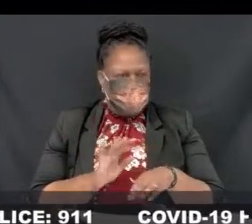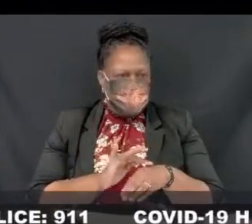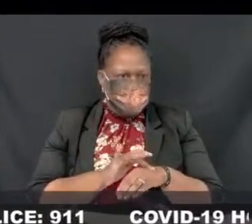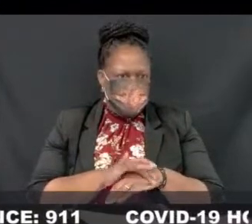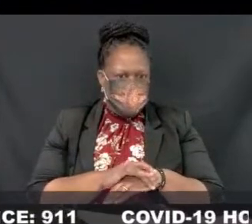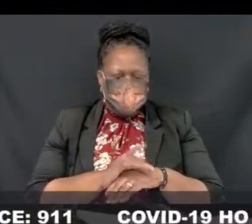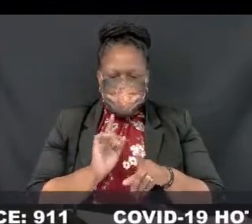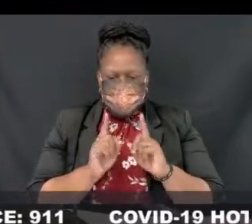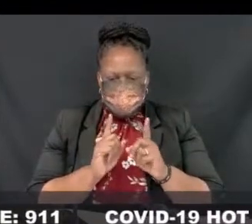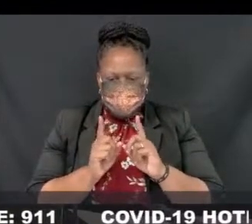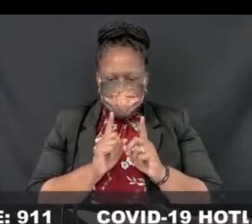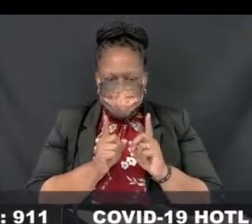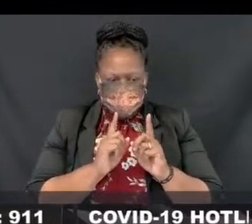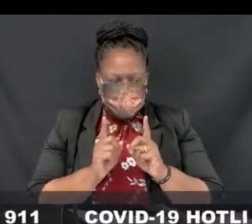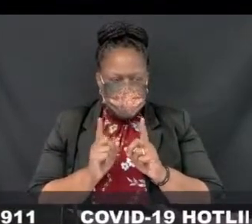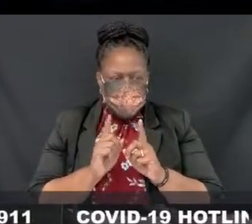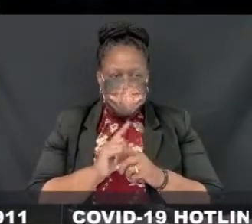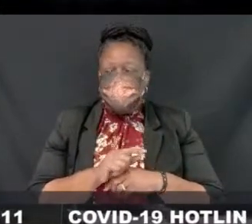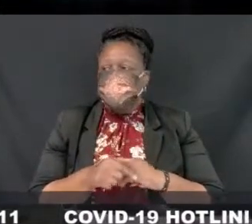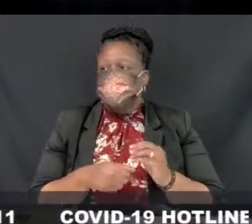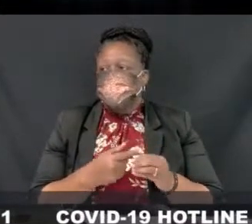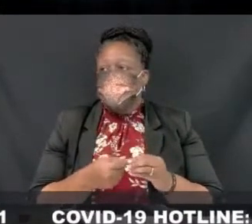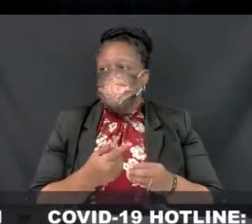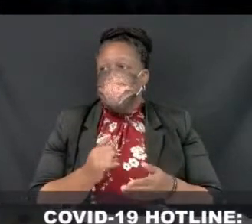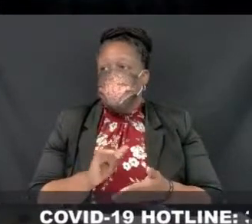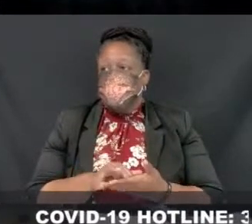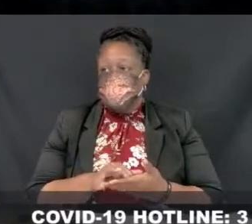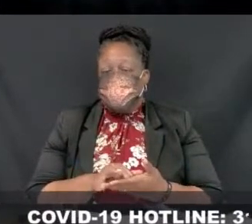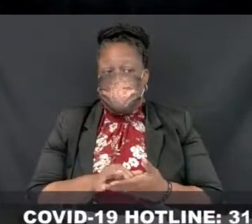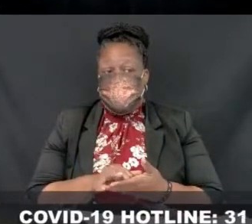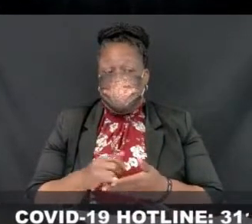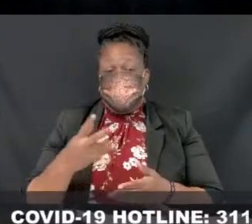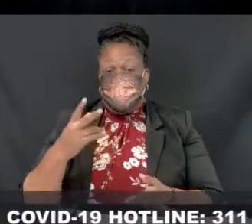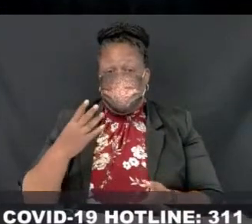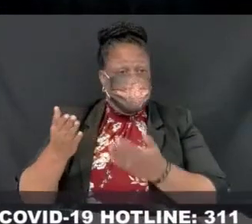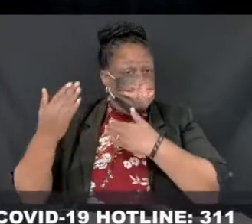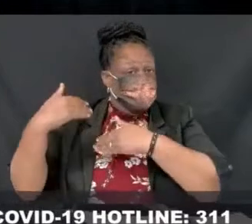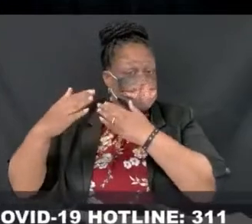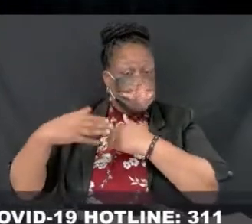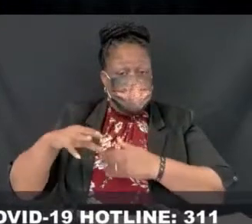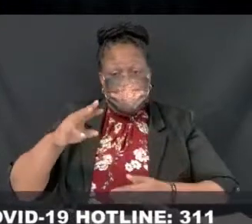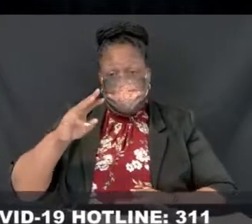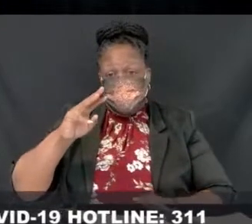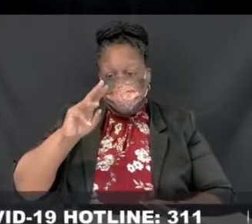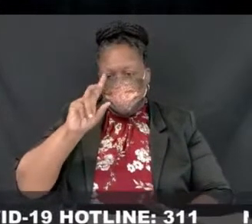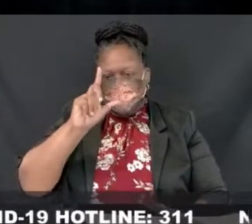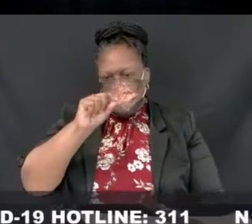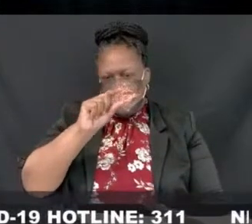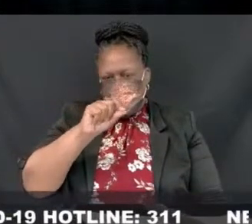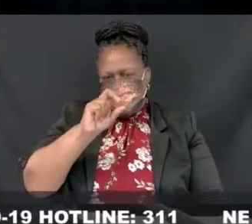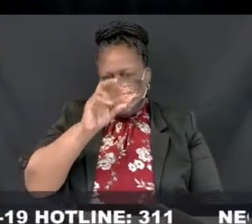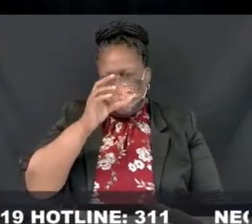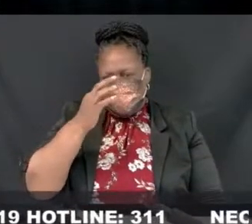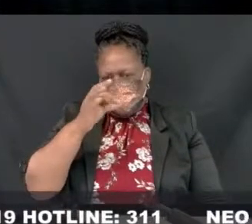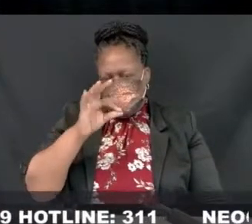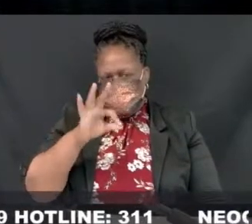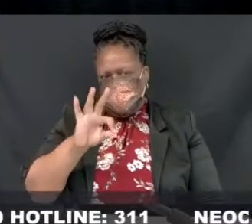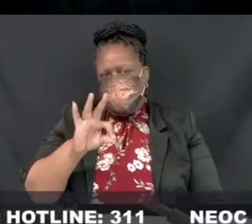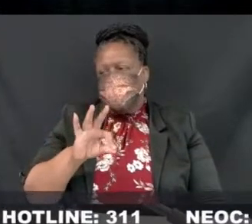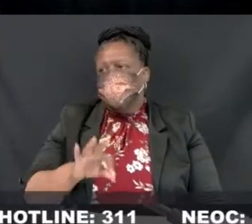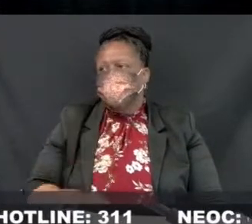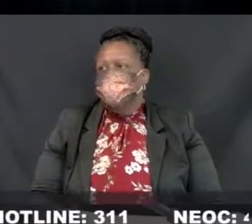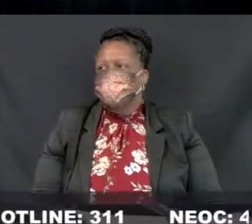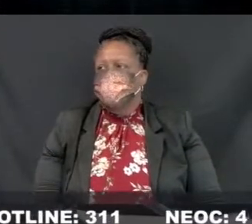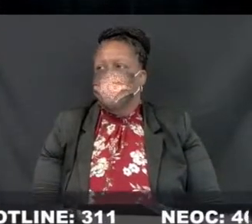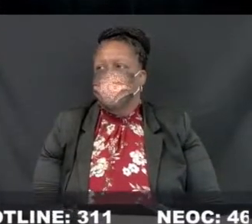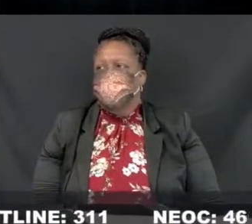began discussions with SEDEMA very early. We began discussion with CAFA very early. I remember Mr. Brian Dyer